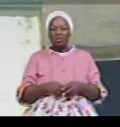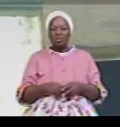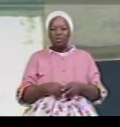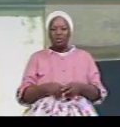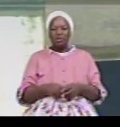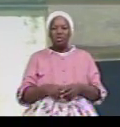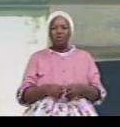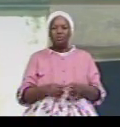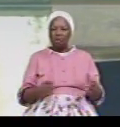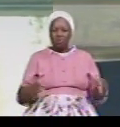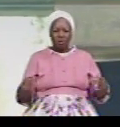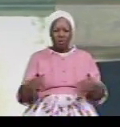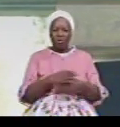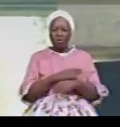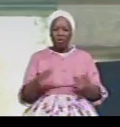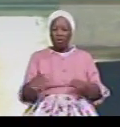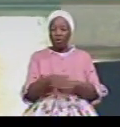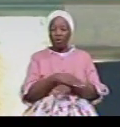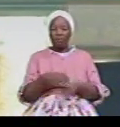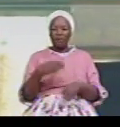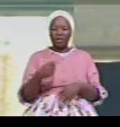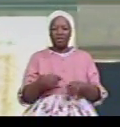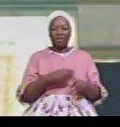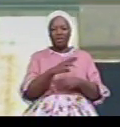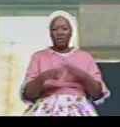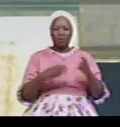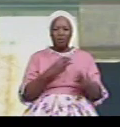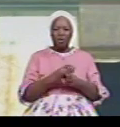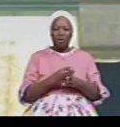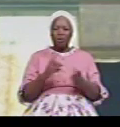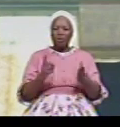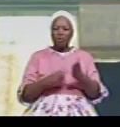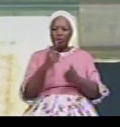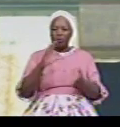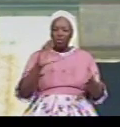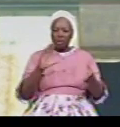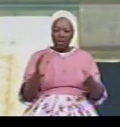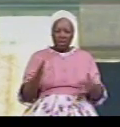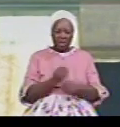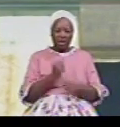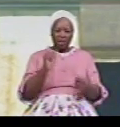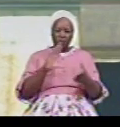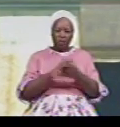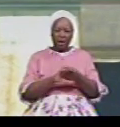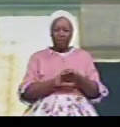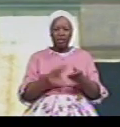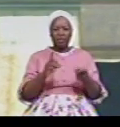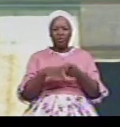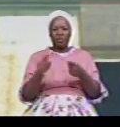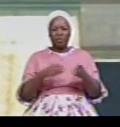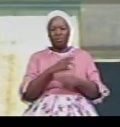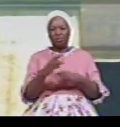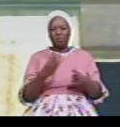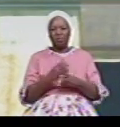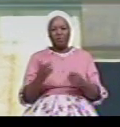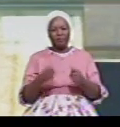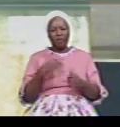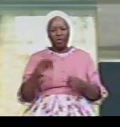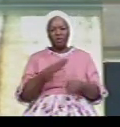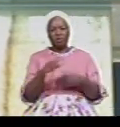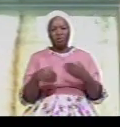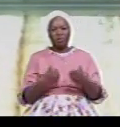world. Once you get married to the world, first of all, you